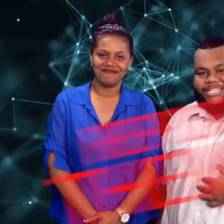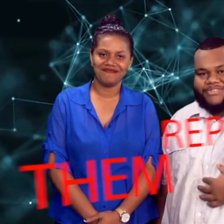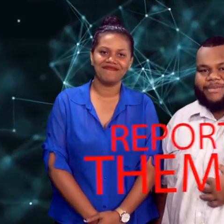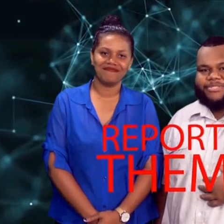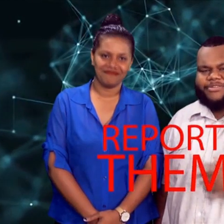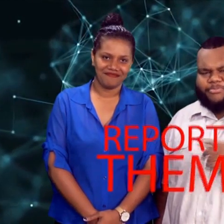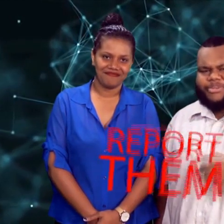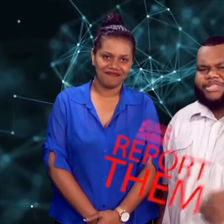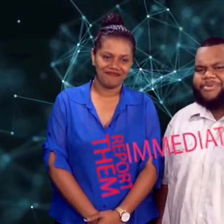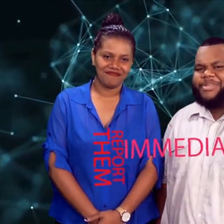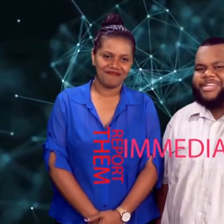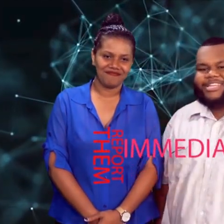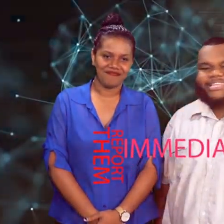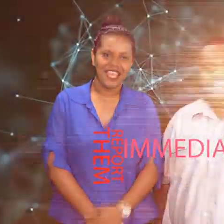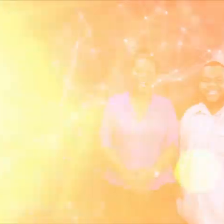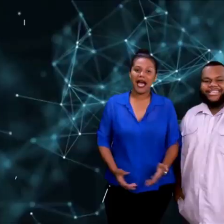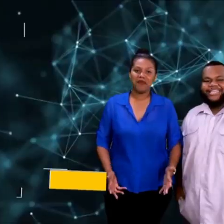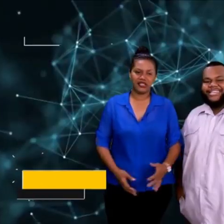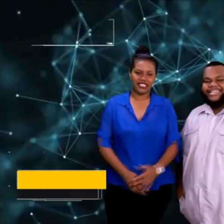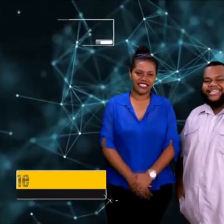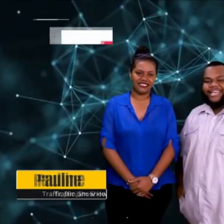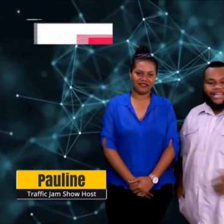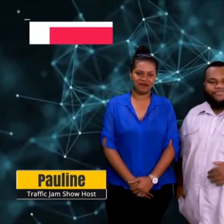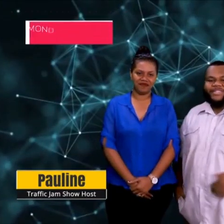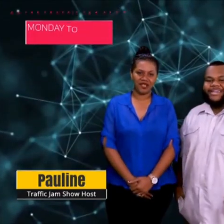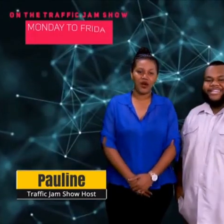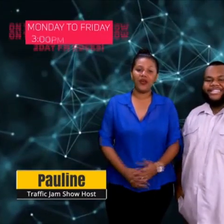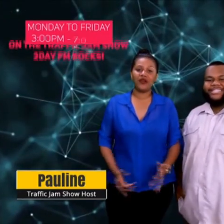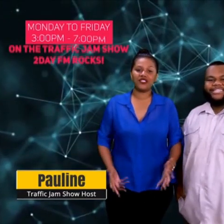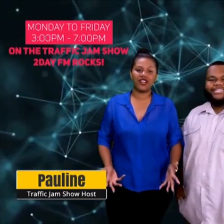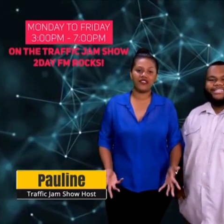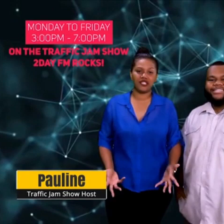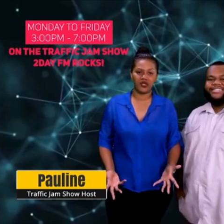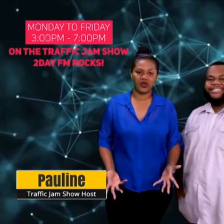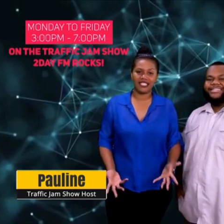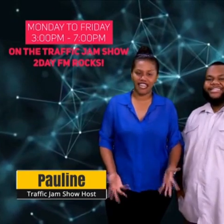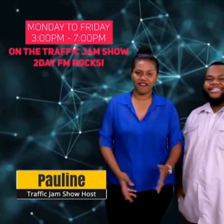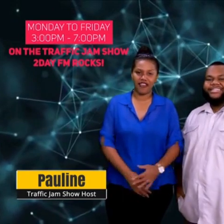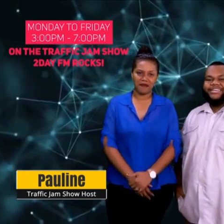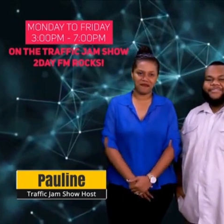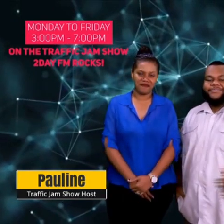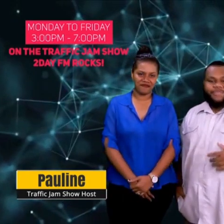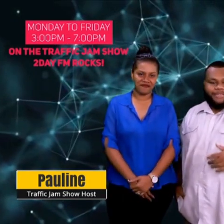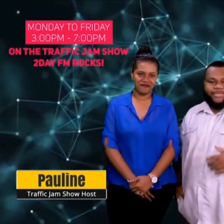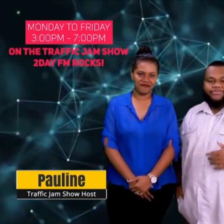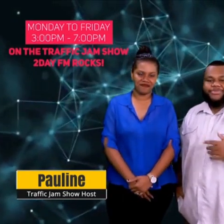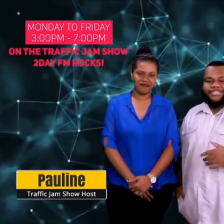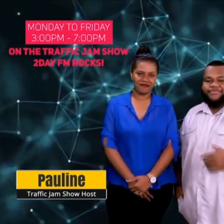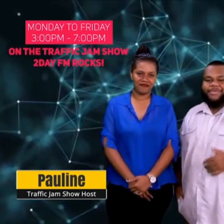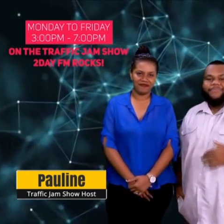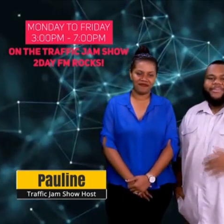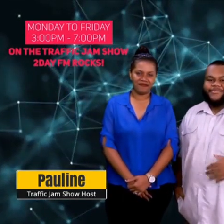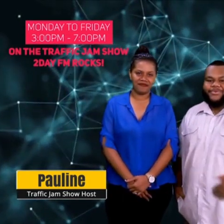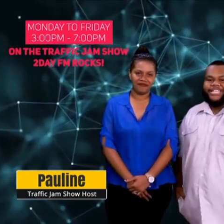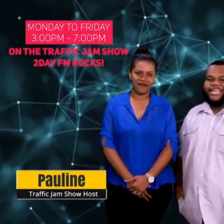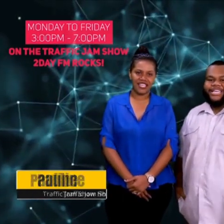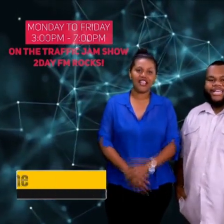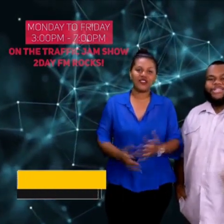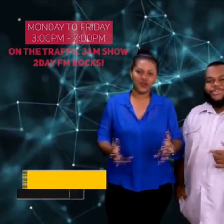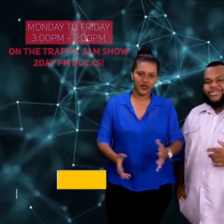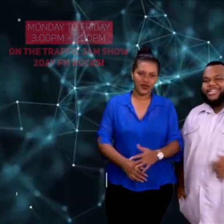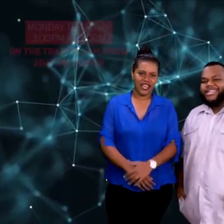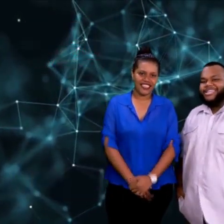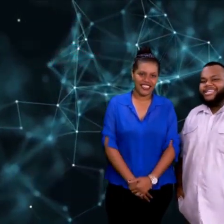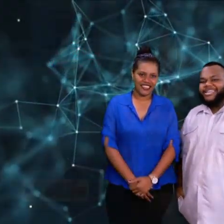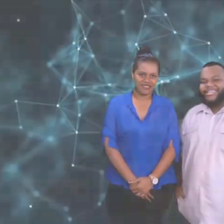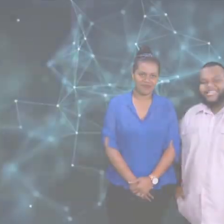committing these crimes, report them immediately. I'm Polly. And I'm Peter. We host the Traffic Jam Show on City FM. From 3 p.m. to 7 p.m. every weekday.